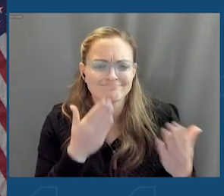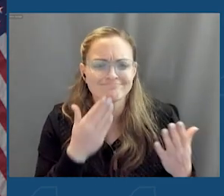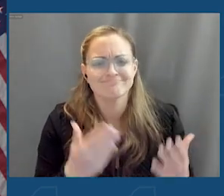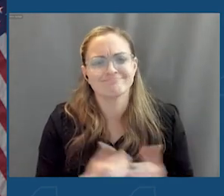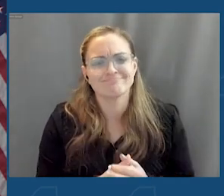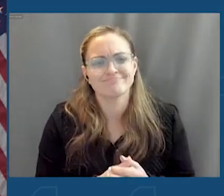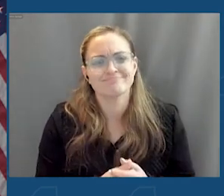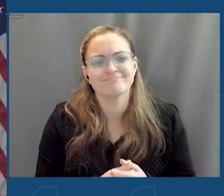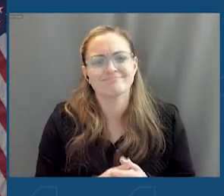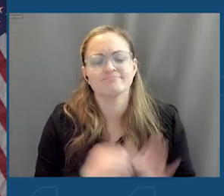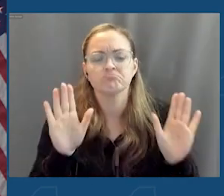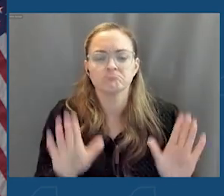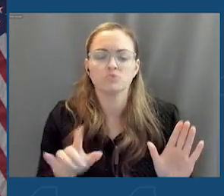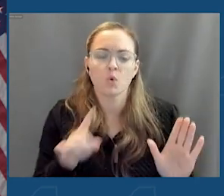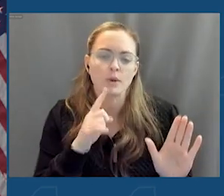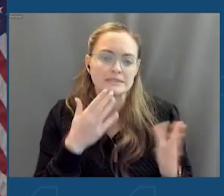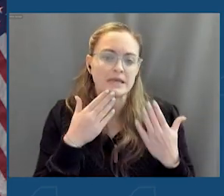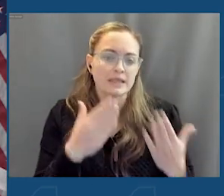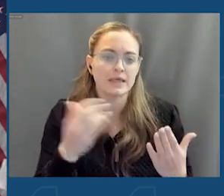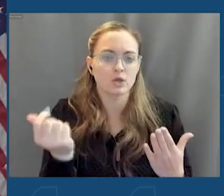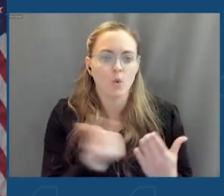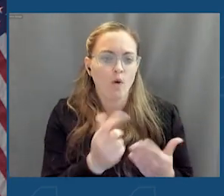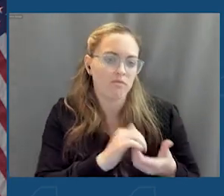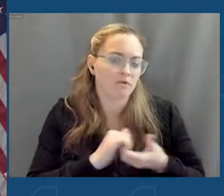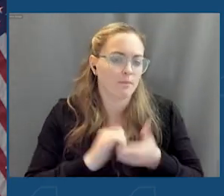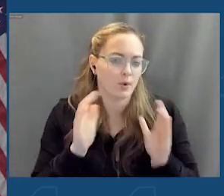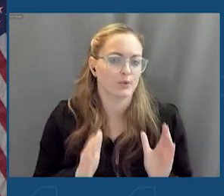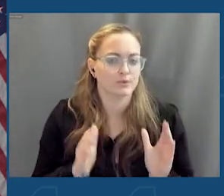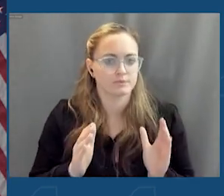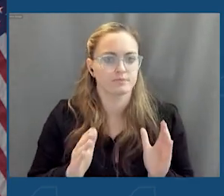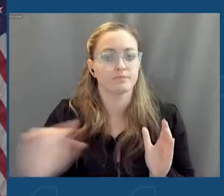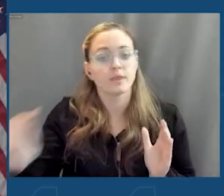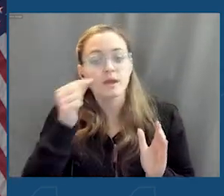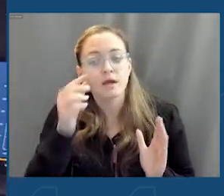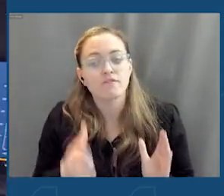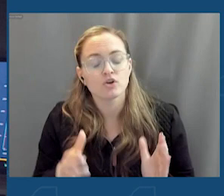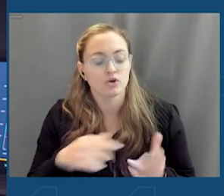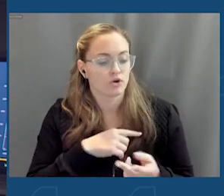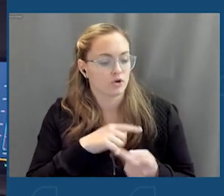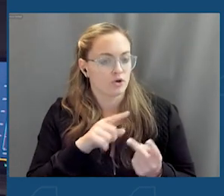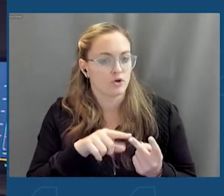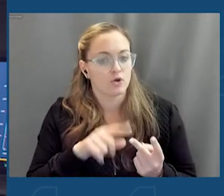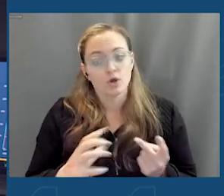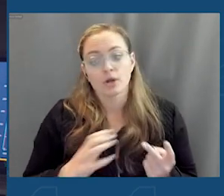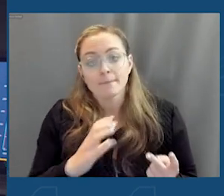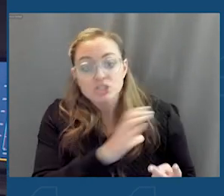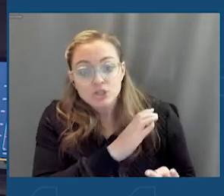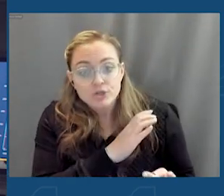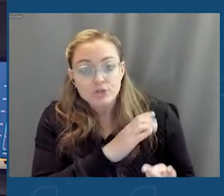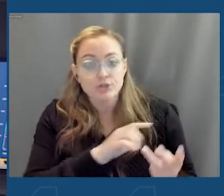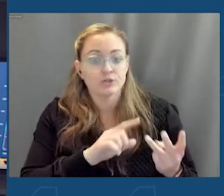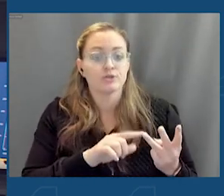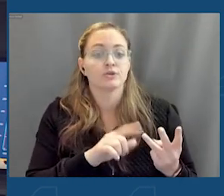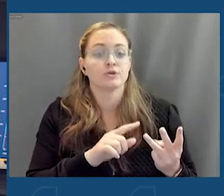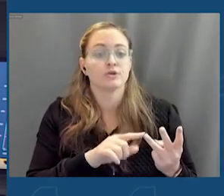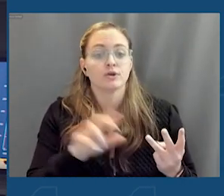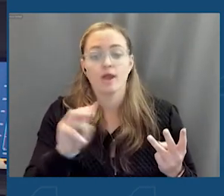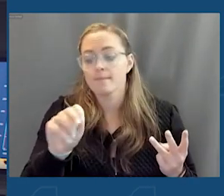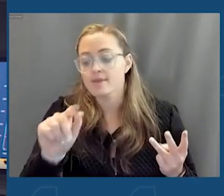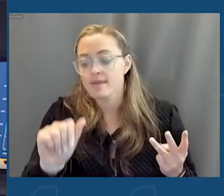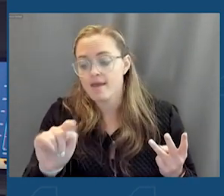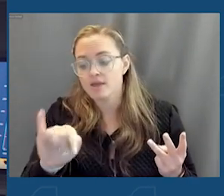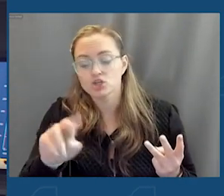Thank you. I just want to thank all of our partners, the governor, the commissioner, the MTA,